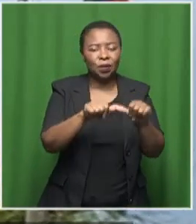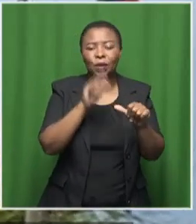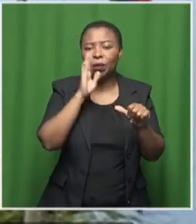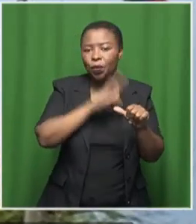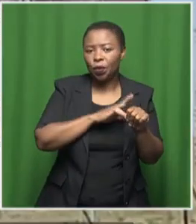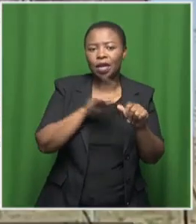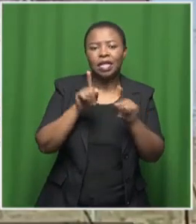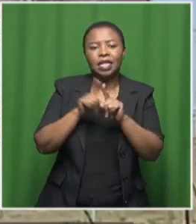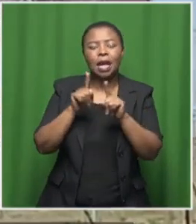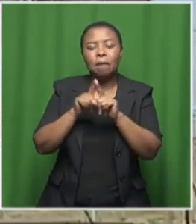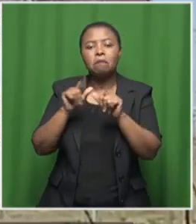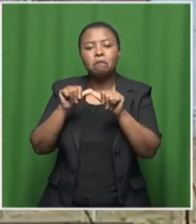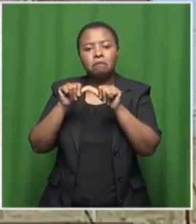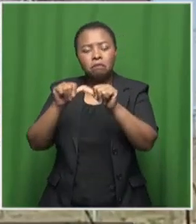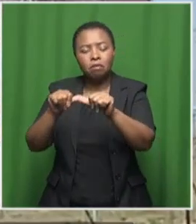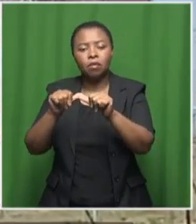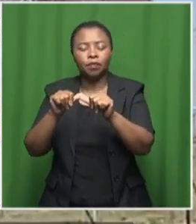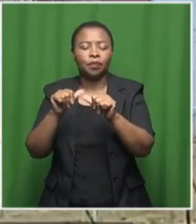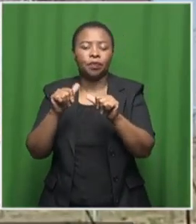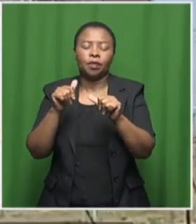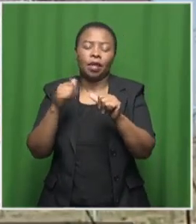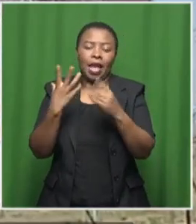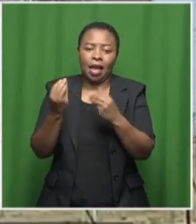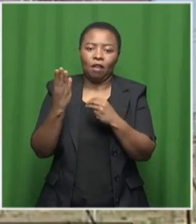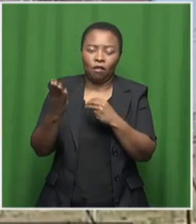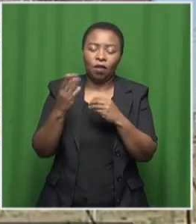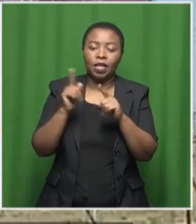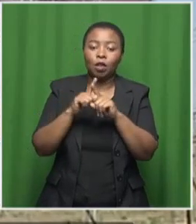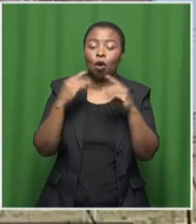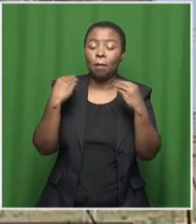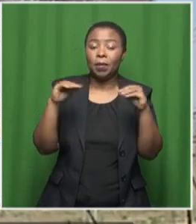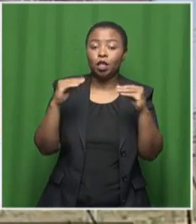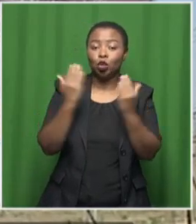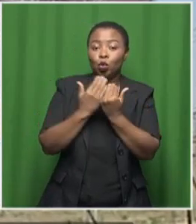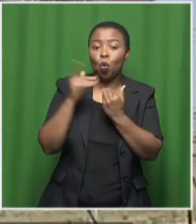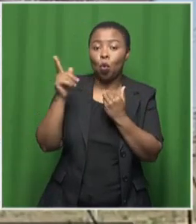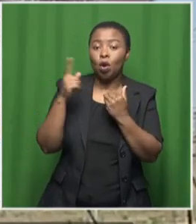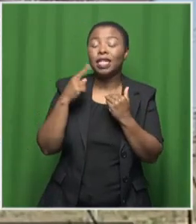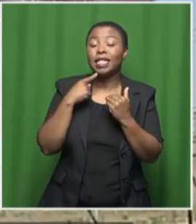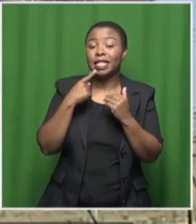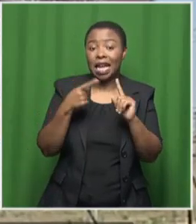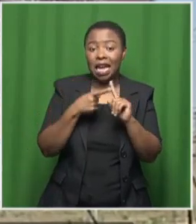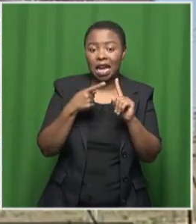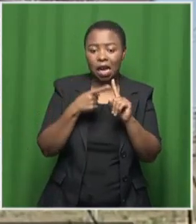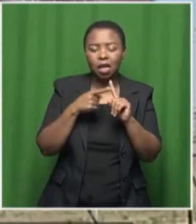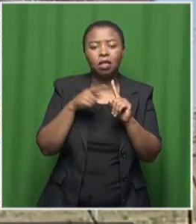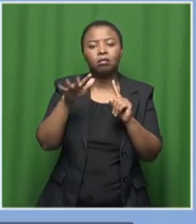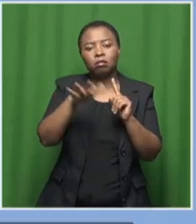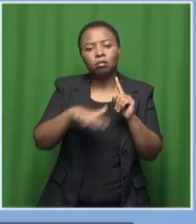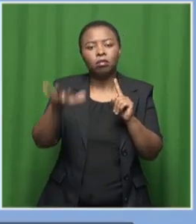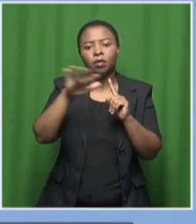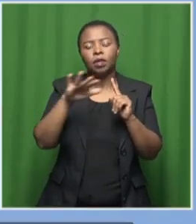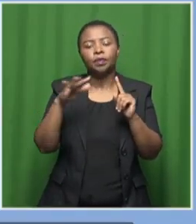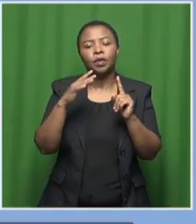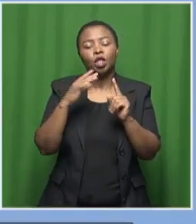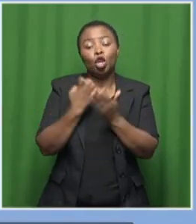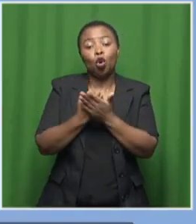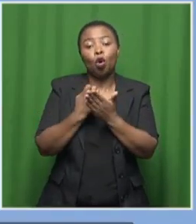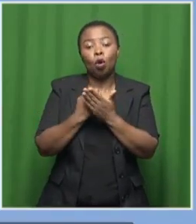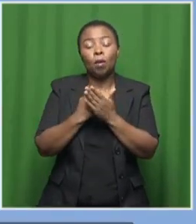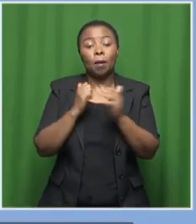logistics. Visiting professor at the Wits Business School, Yane Rosso, says this will lead to a lackluster economic performance this